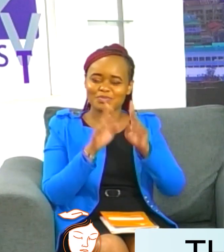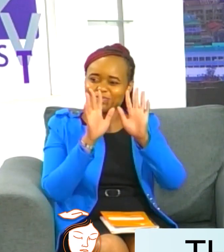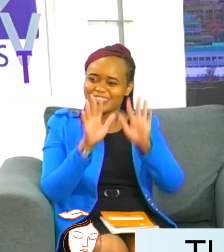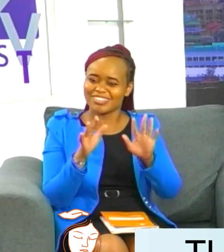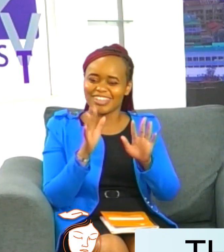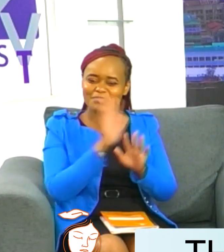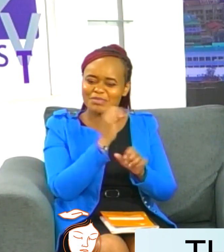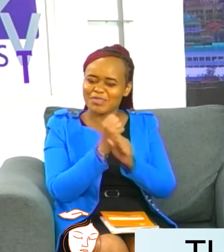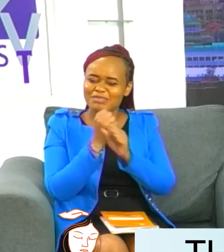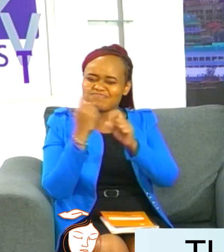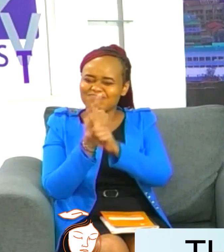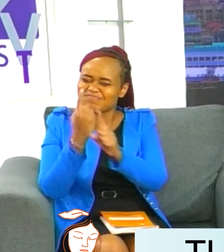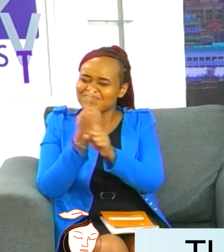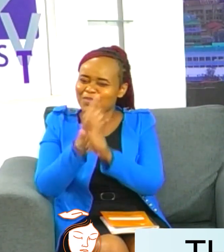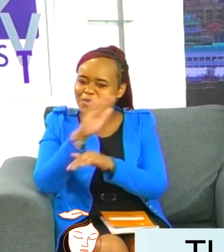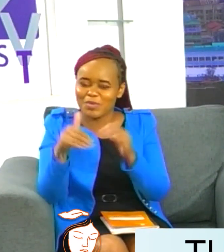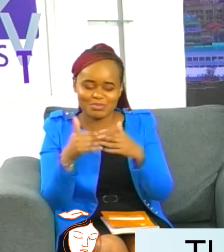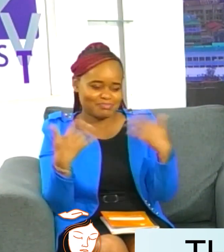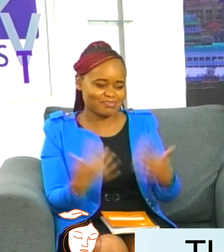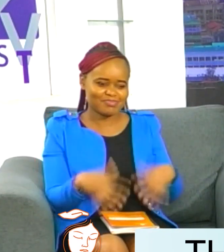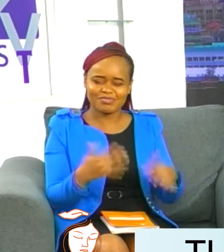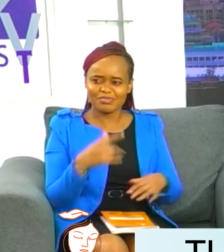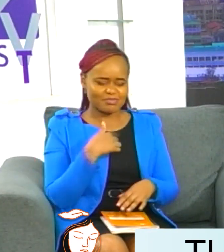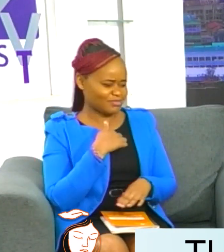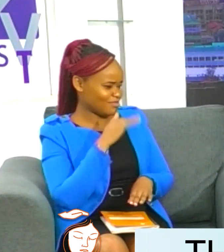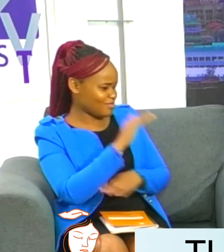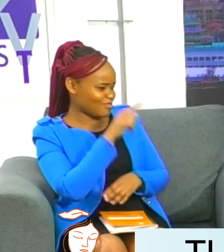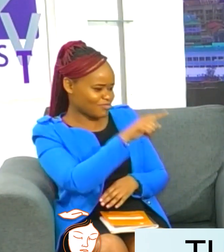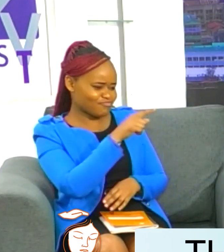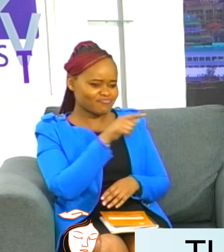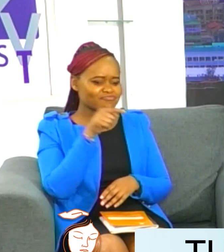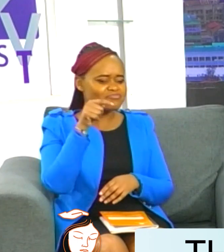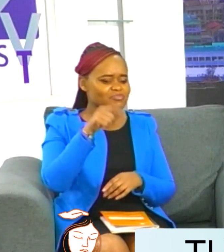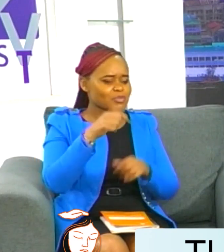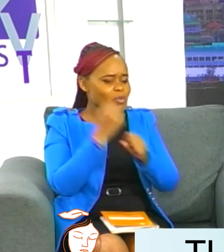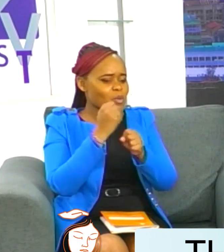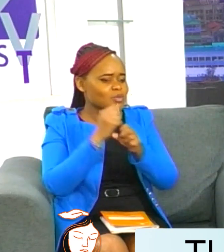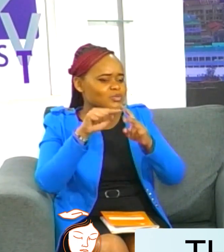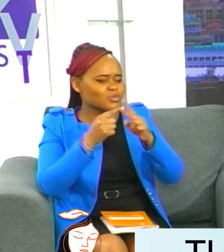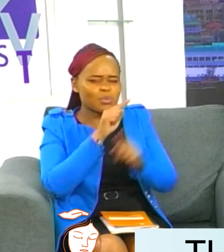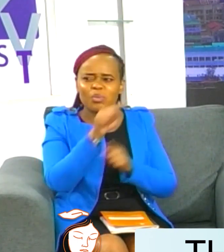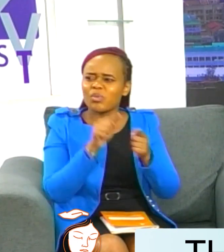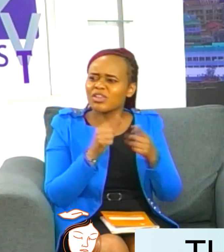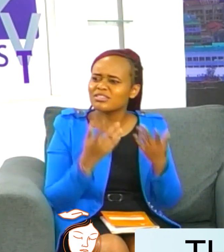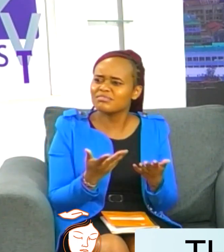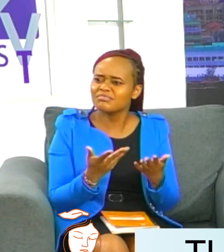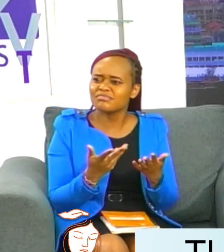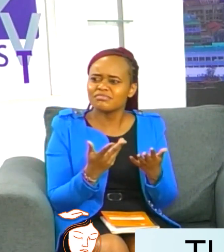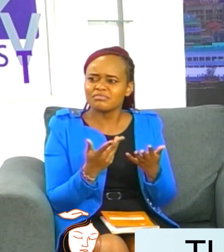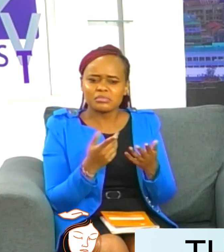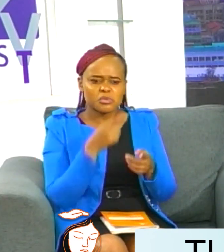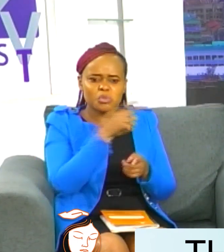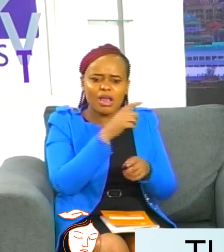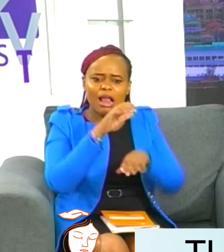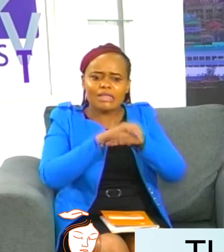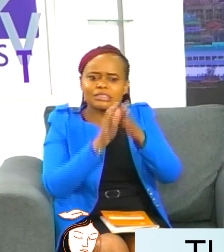Wow, that is very important. I can see you have got different roles, and that's amazing. Now, when did you